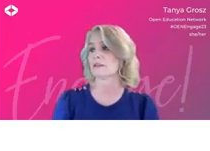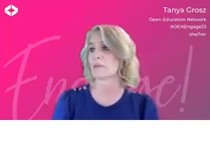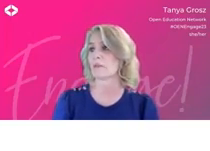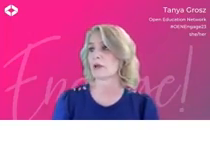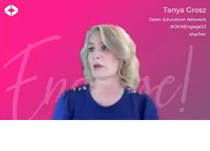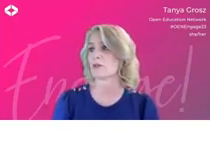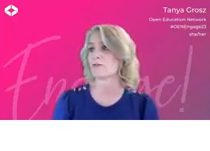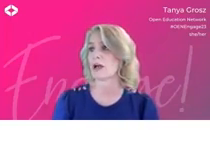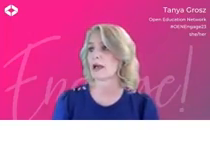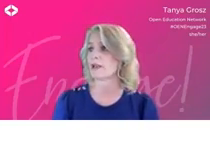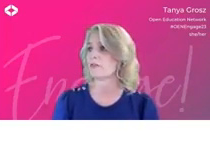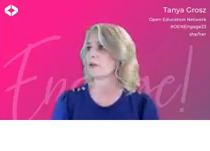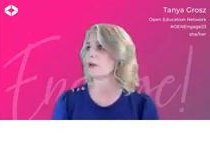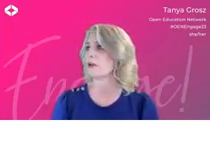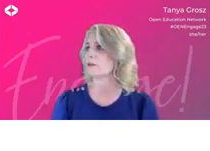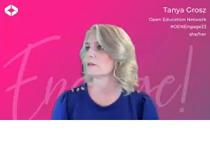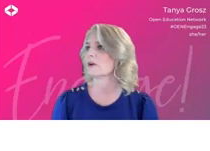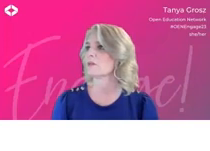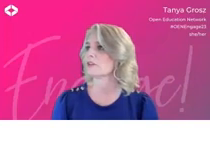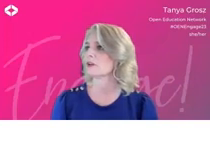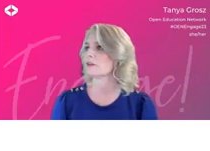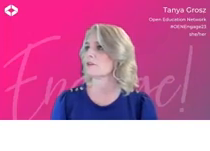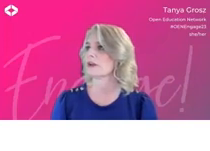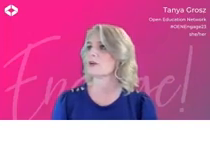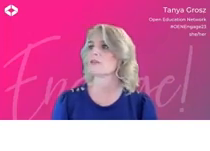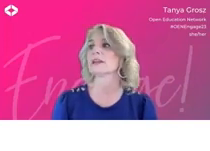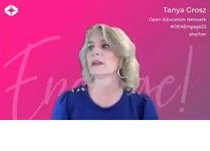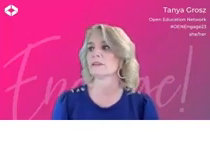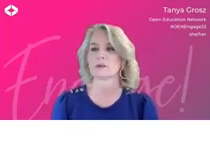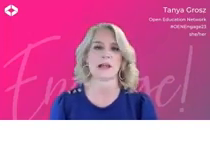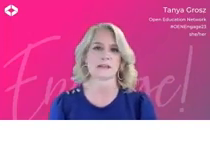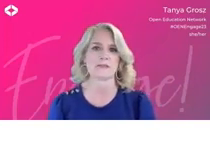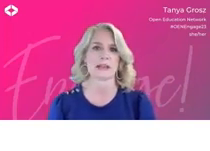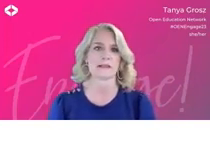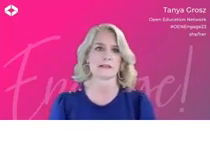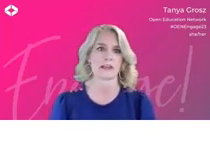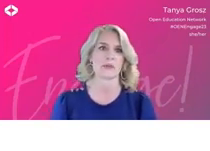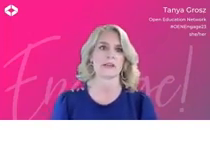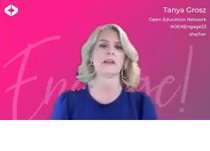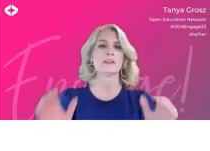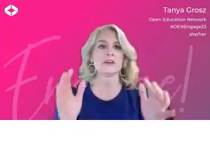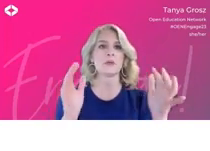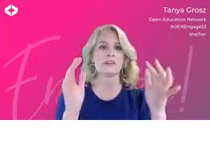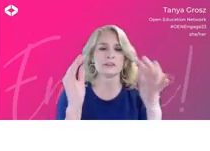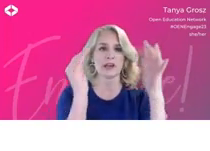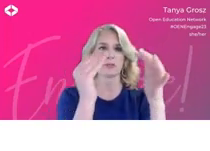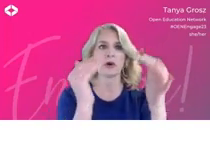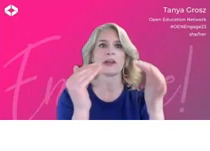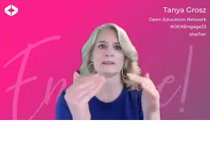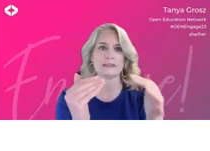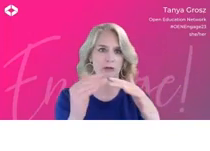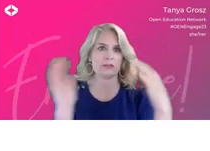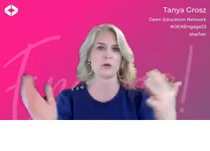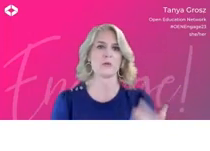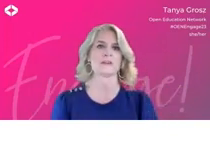on step five. Sorry, my screen's covered here. Finalizing reclassifying the assignment. So we just kind of